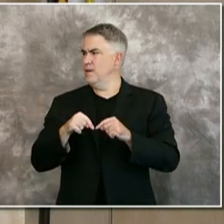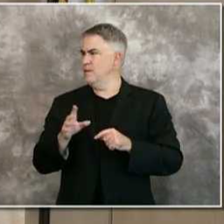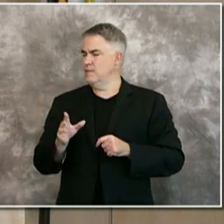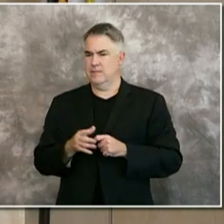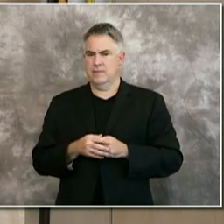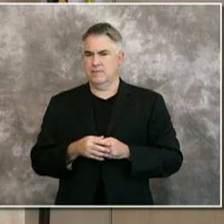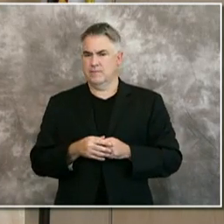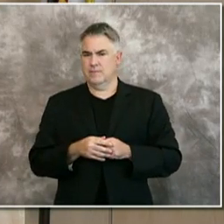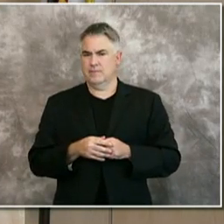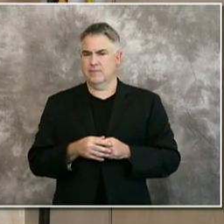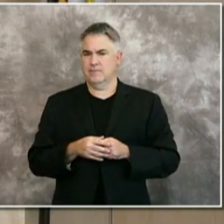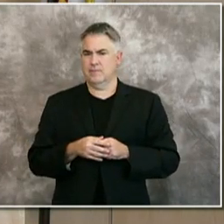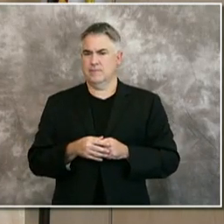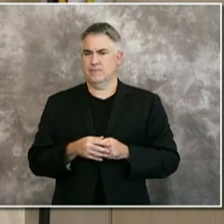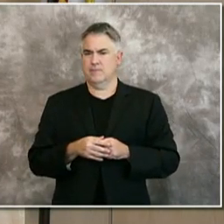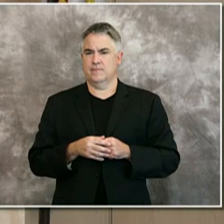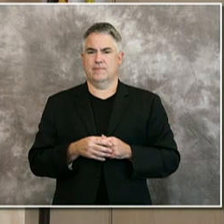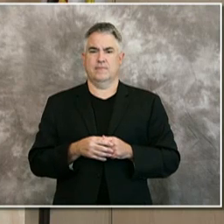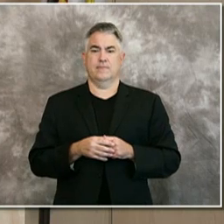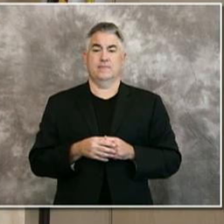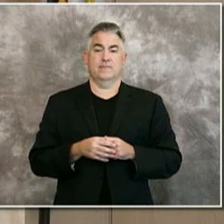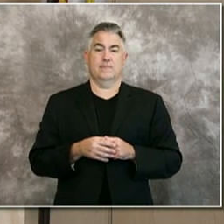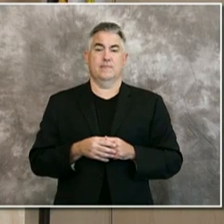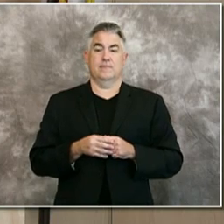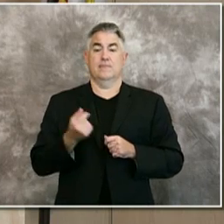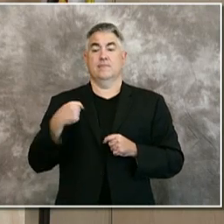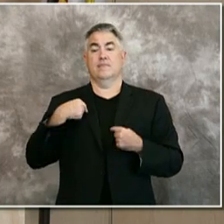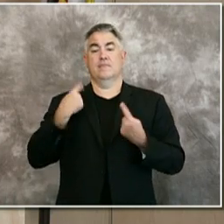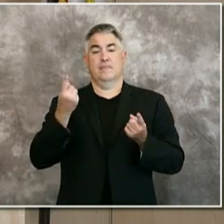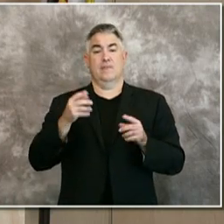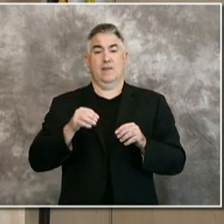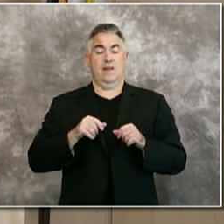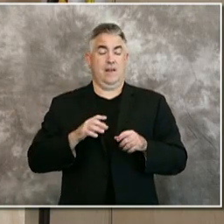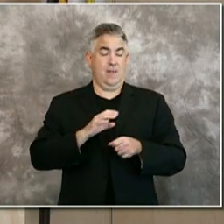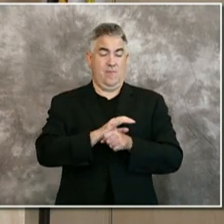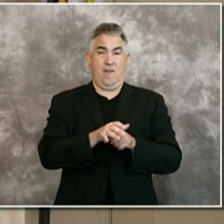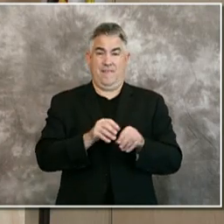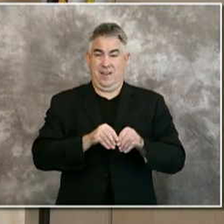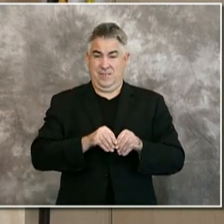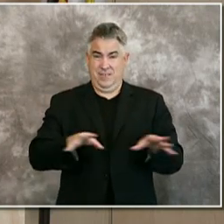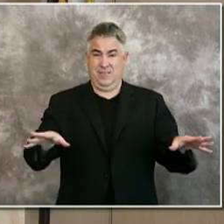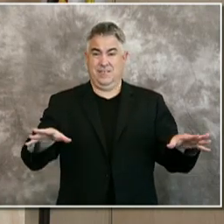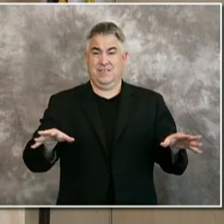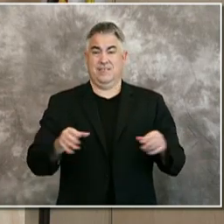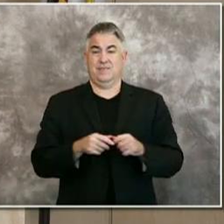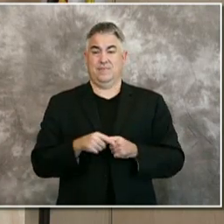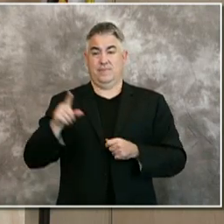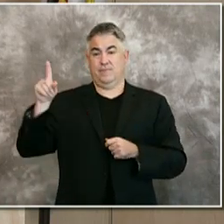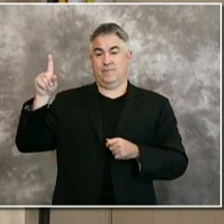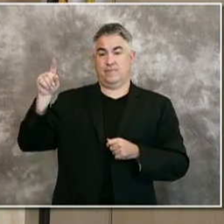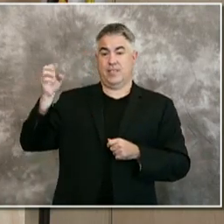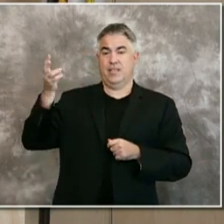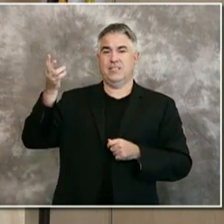thanks. Since the beginning of the COVID-19 pandemic in San Diego County, we've had 168